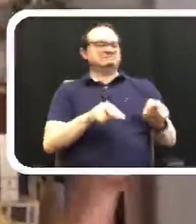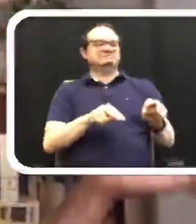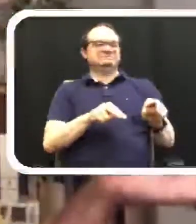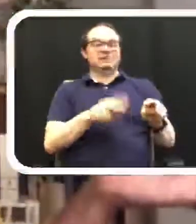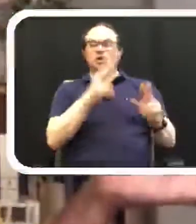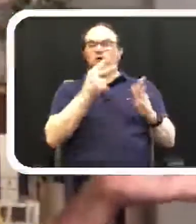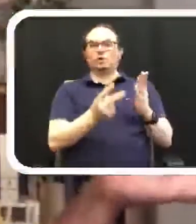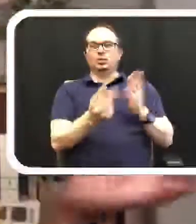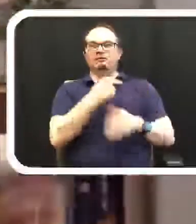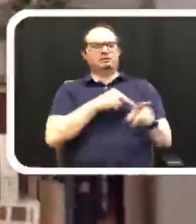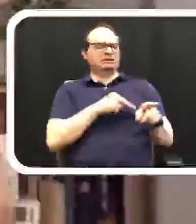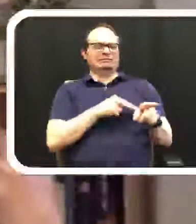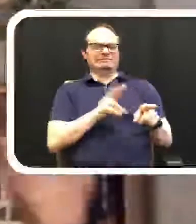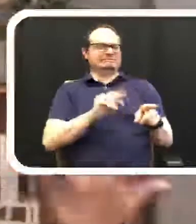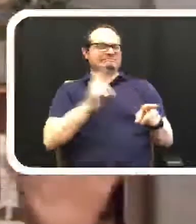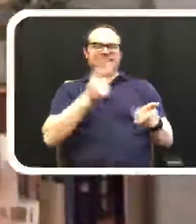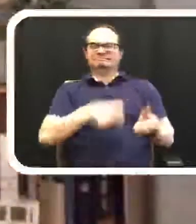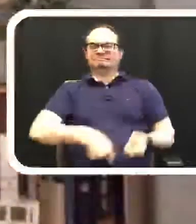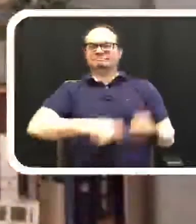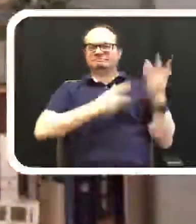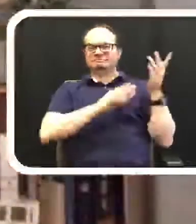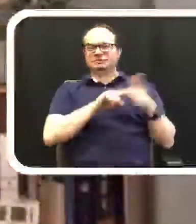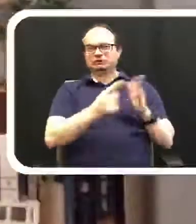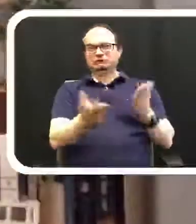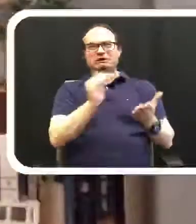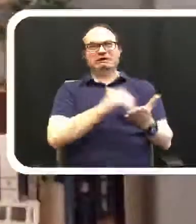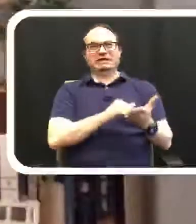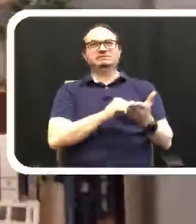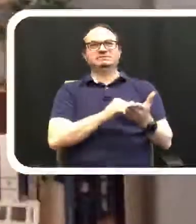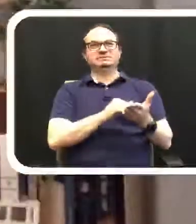But that's okay. It's, again, part of that process.